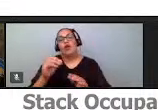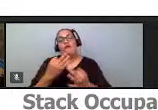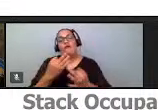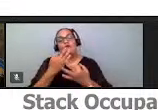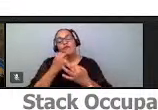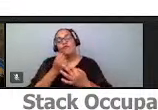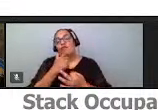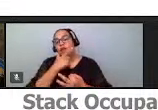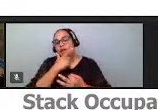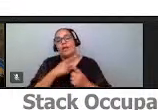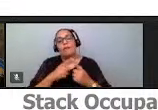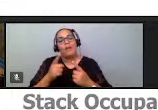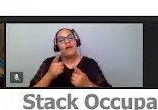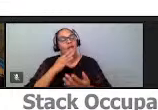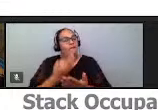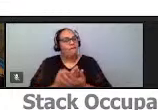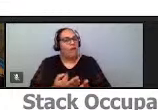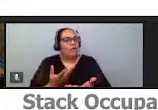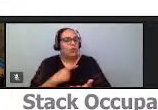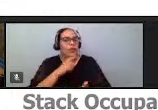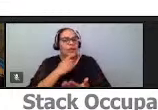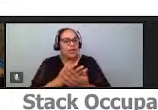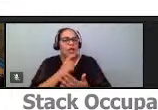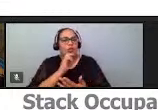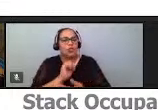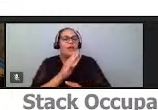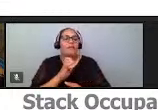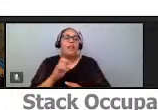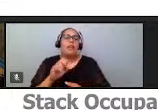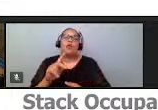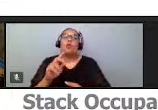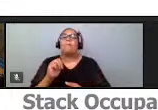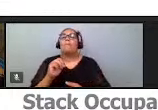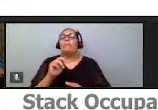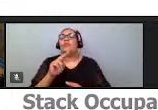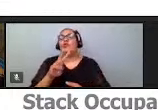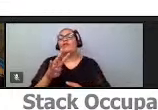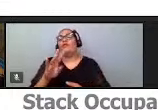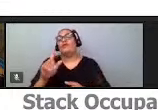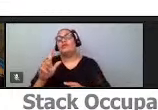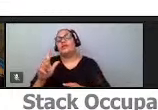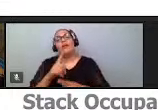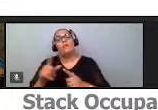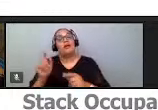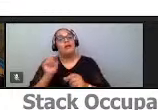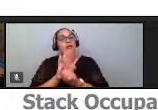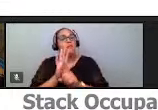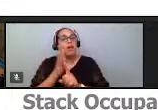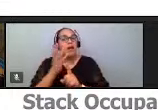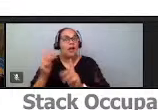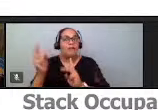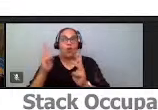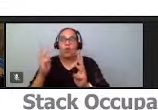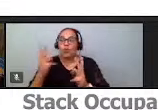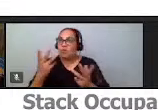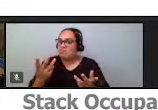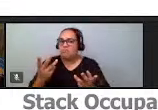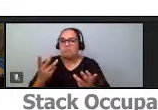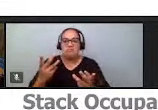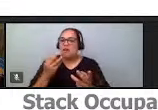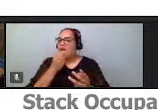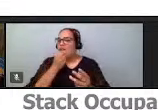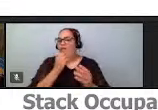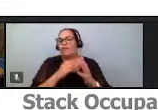it's actually a fact that we can use belel on 24/7 and it's not going to have the impact that the wind has in particular with our